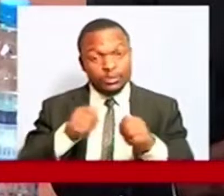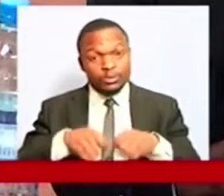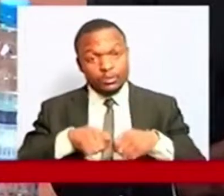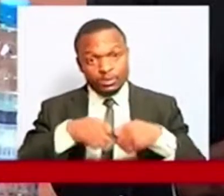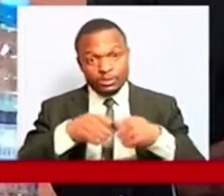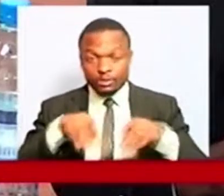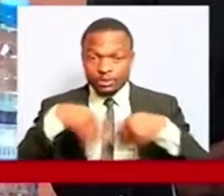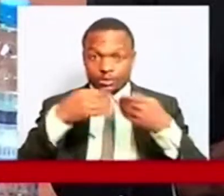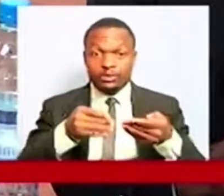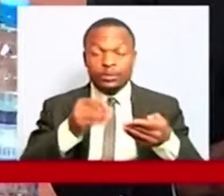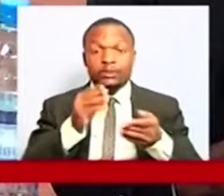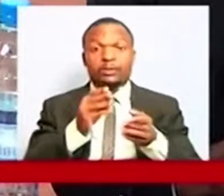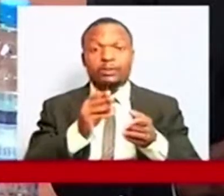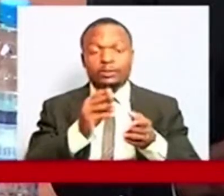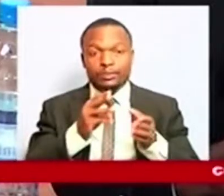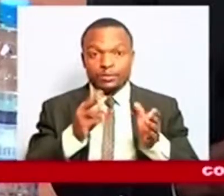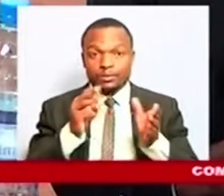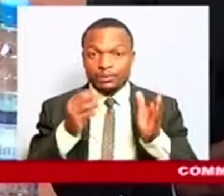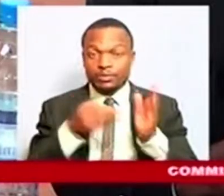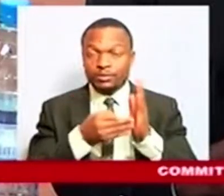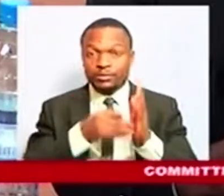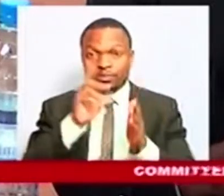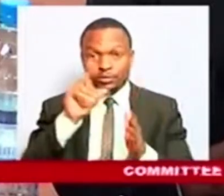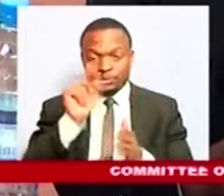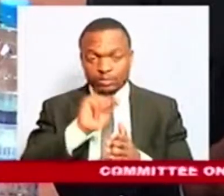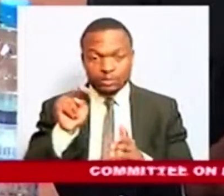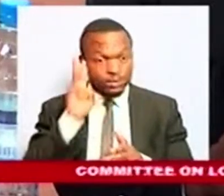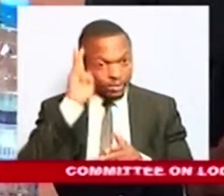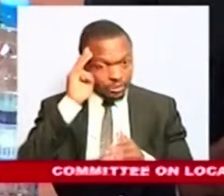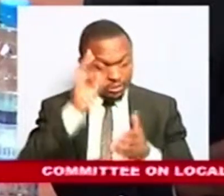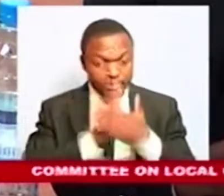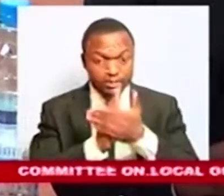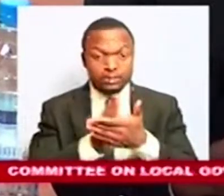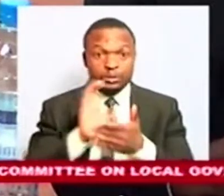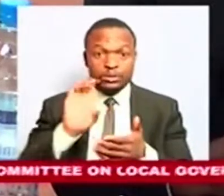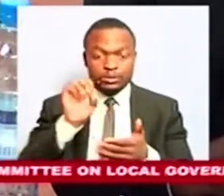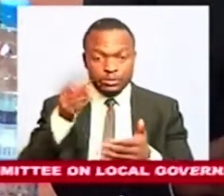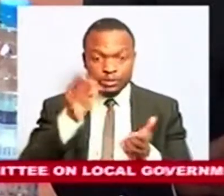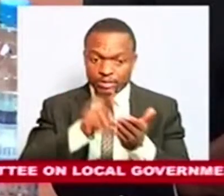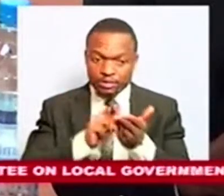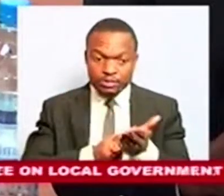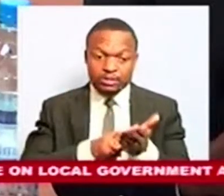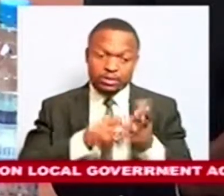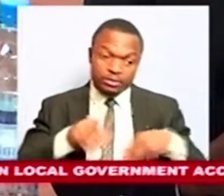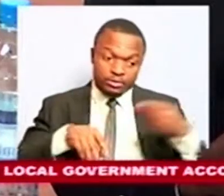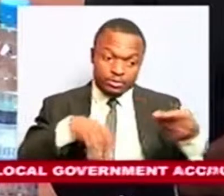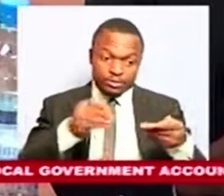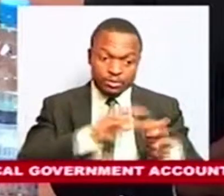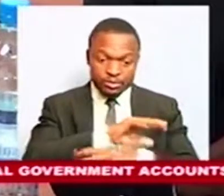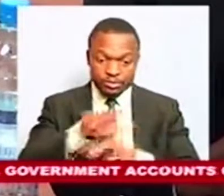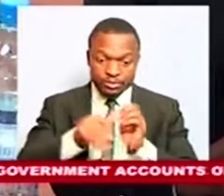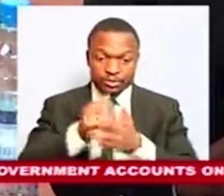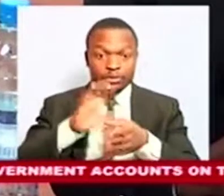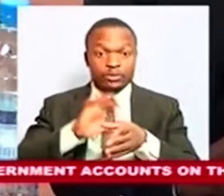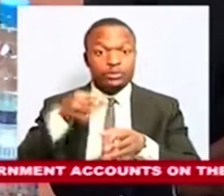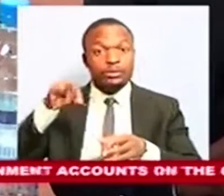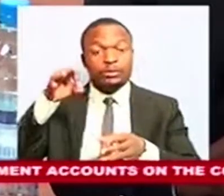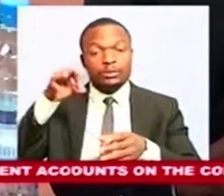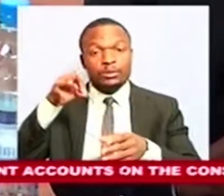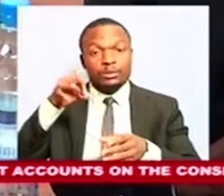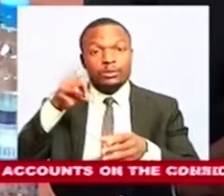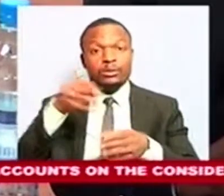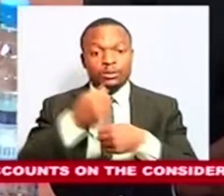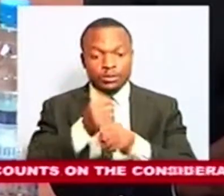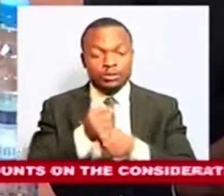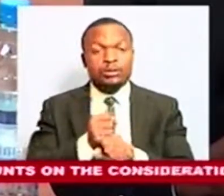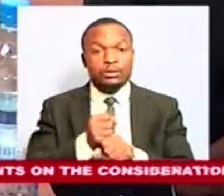February 2022. Furthermore, the ministry guided that the CDF guidelines had to be rolled out to all stakeholders to enhance their understanding